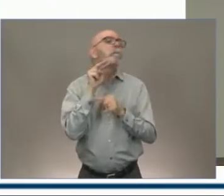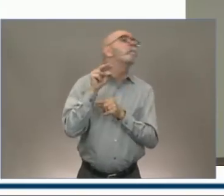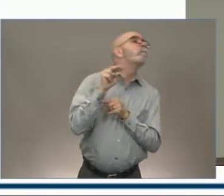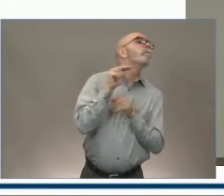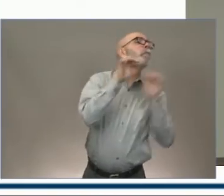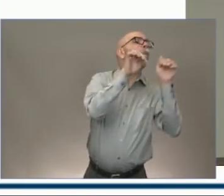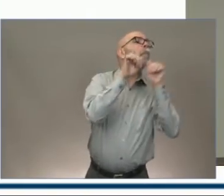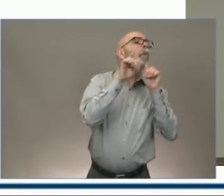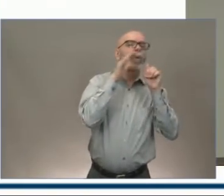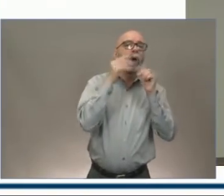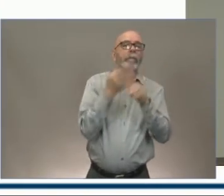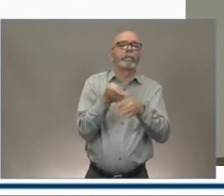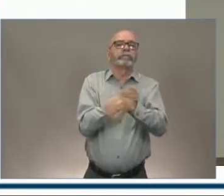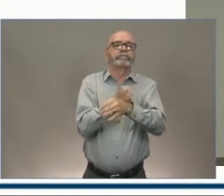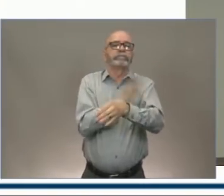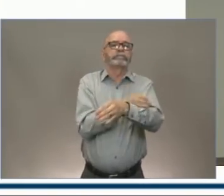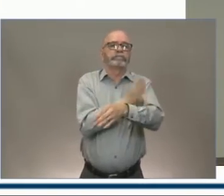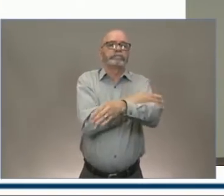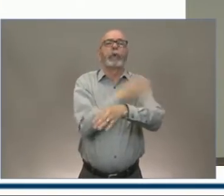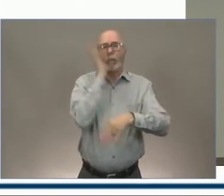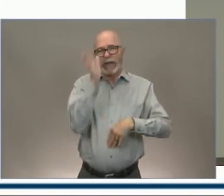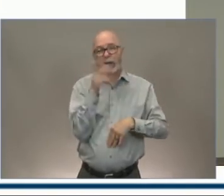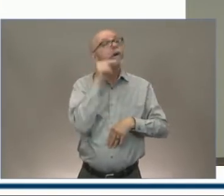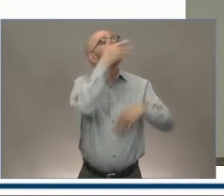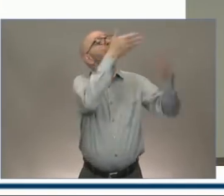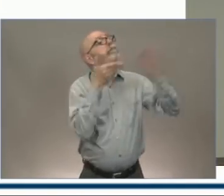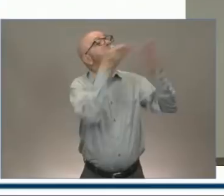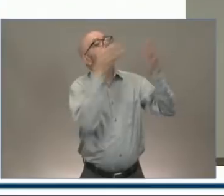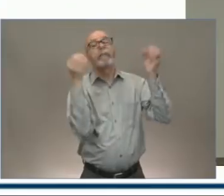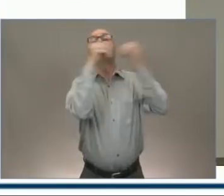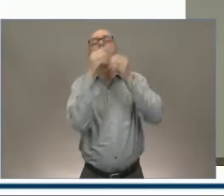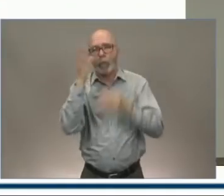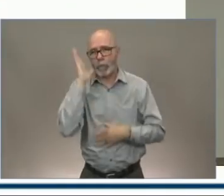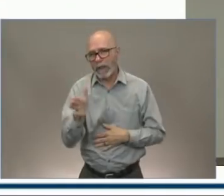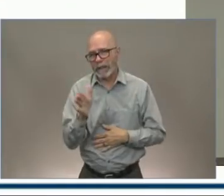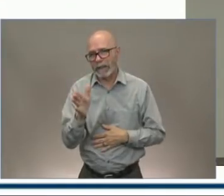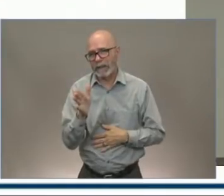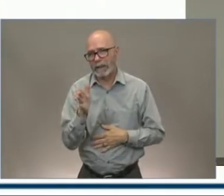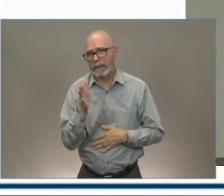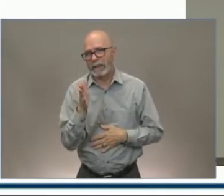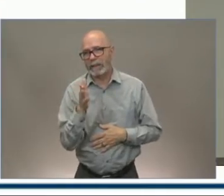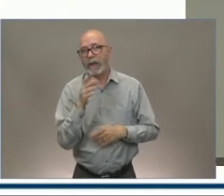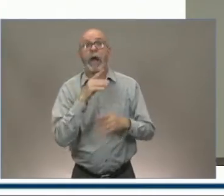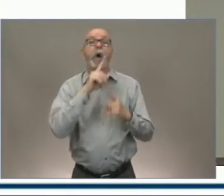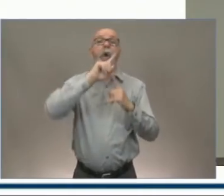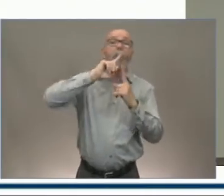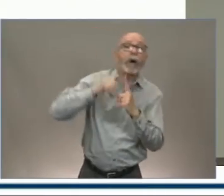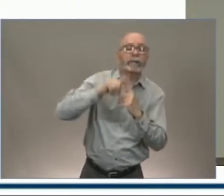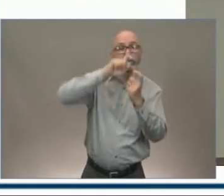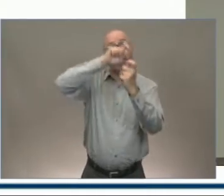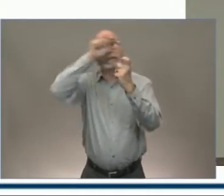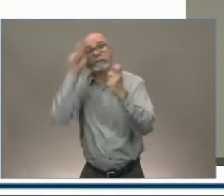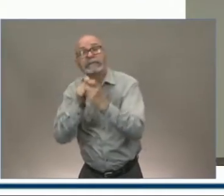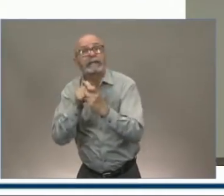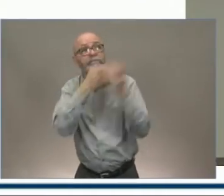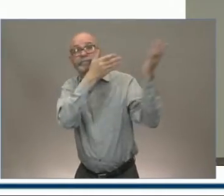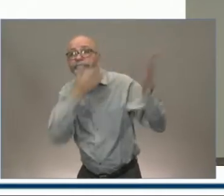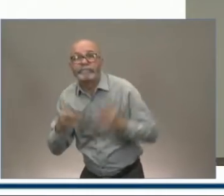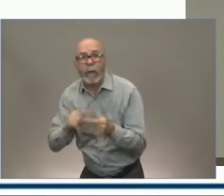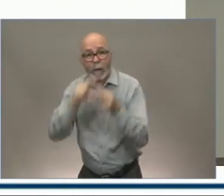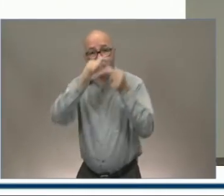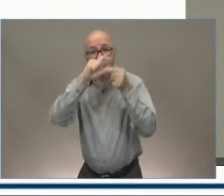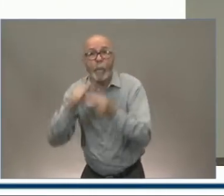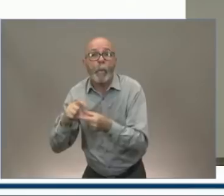vaccine supply coming to Nova Scotia. And with the news that the time interval between the first and second dose of the Pfizer and